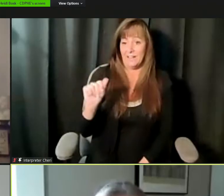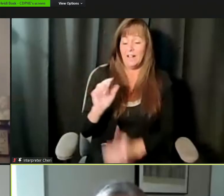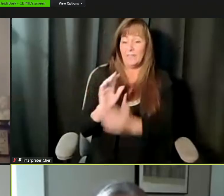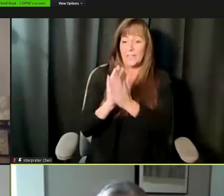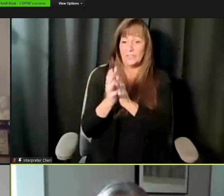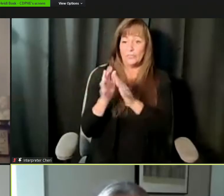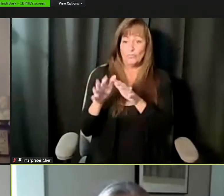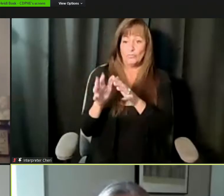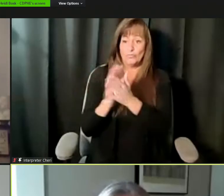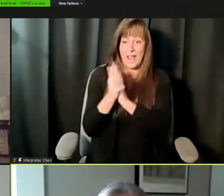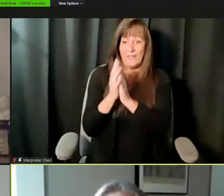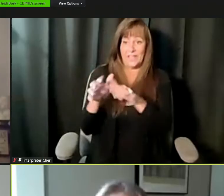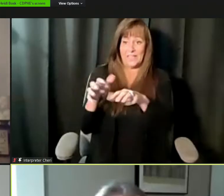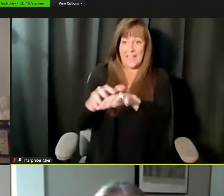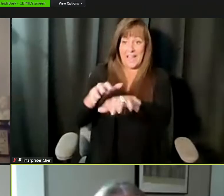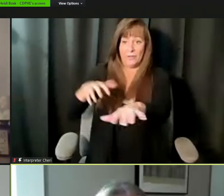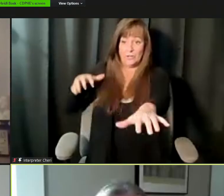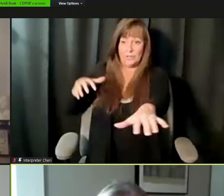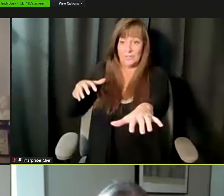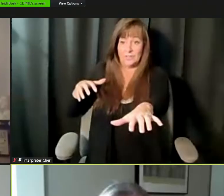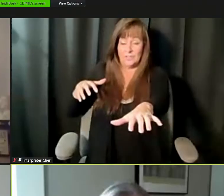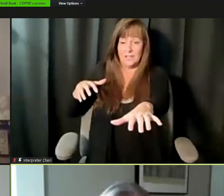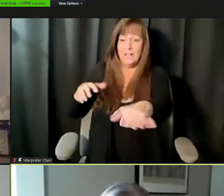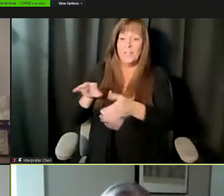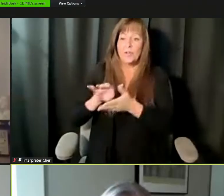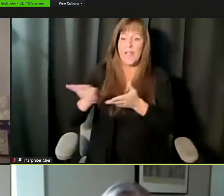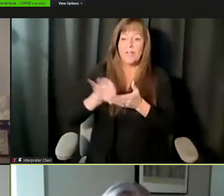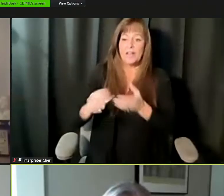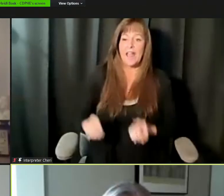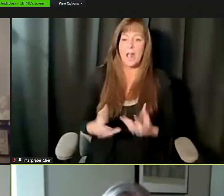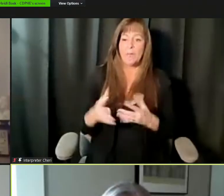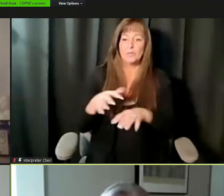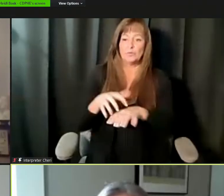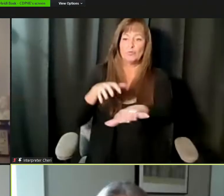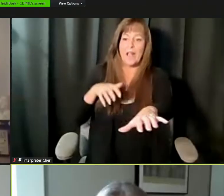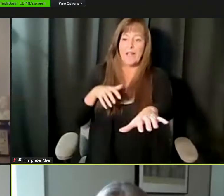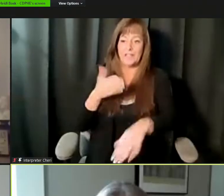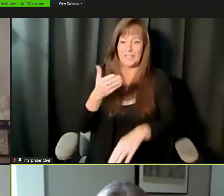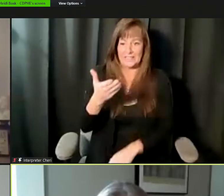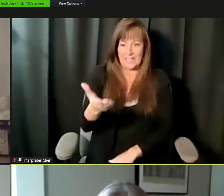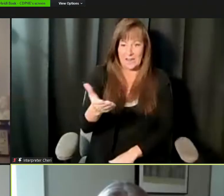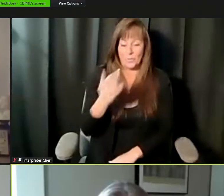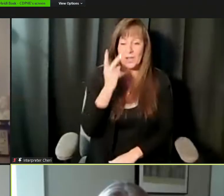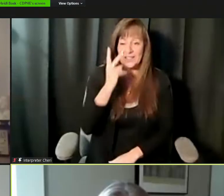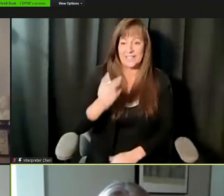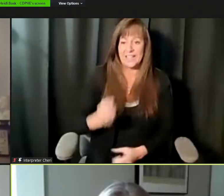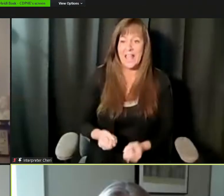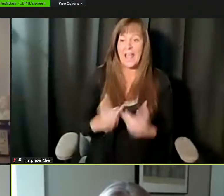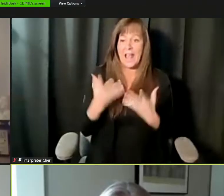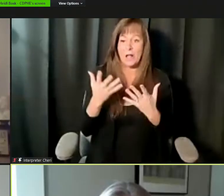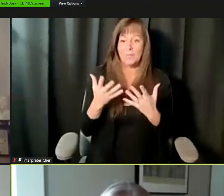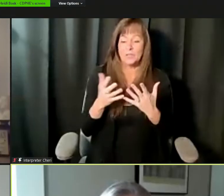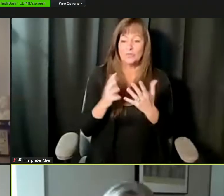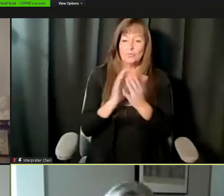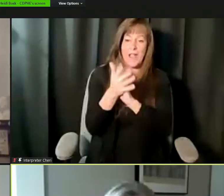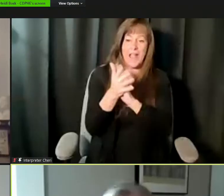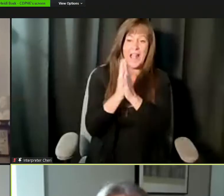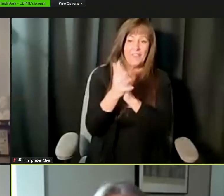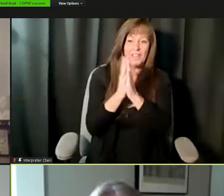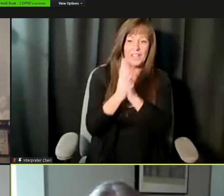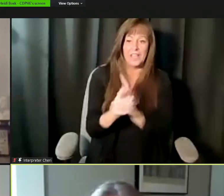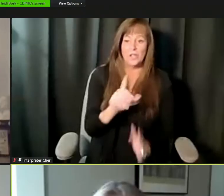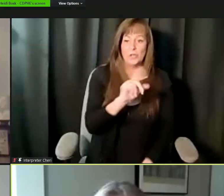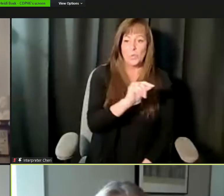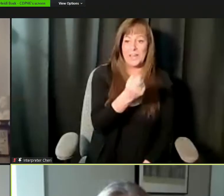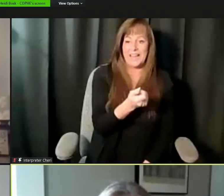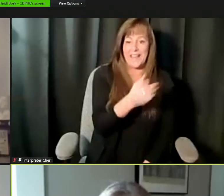across the state that can tell us how much traffic is out there. And we can look at the amount of traffic in 2019 for Thanksgiving and compare